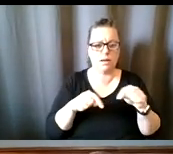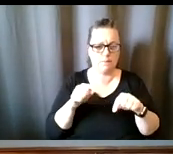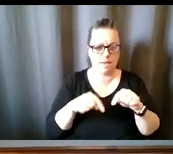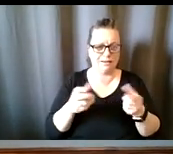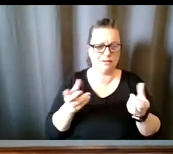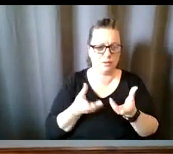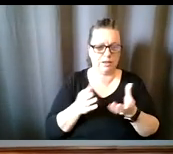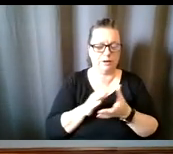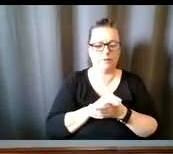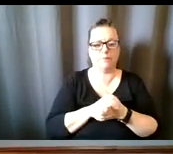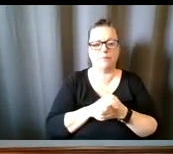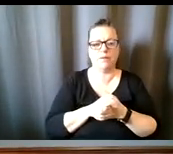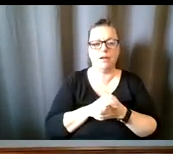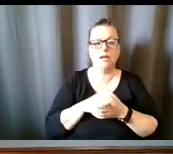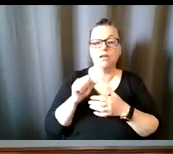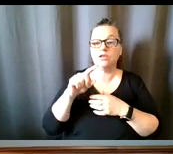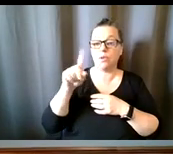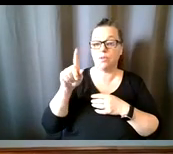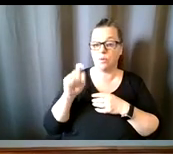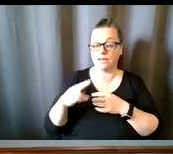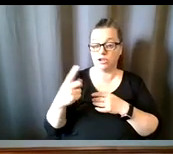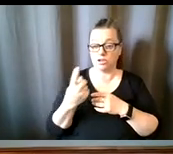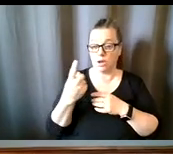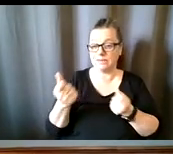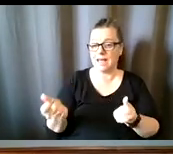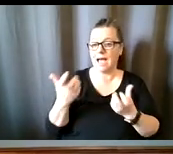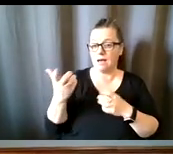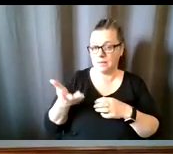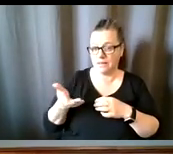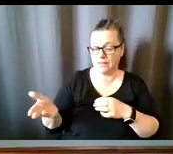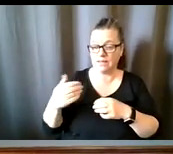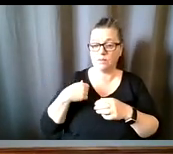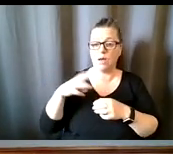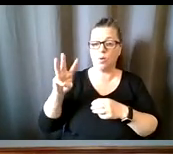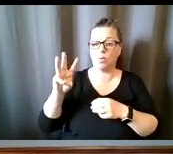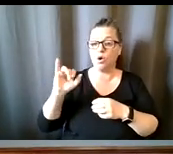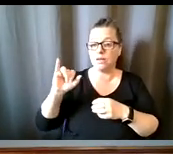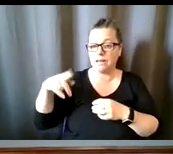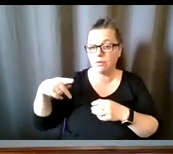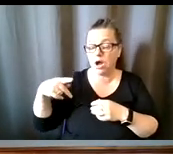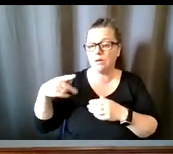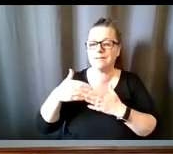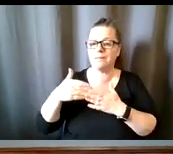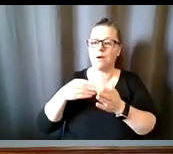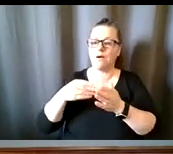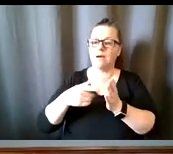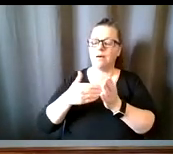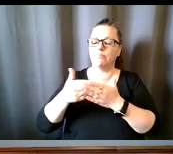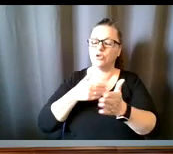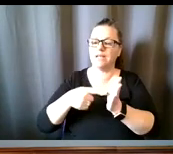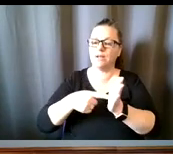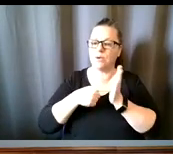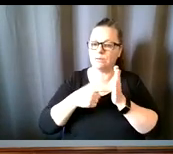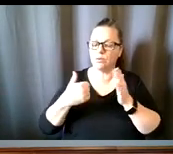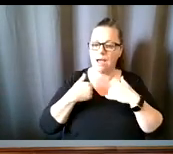Okay. So the question is always, how many things? Well, a work in progress, it's more of a prerequisite to having